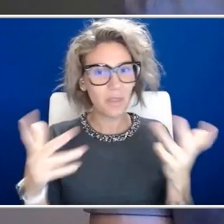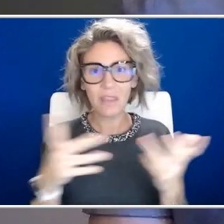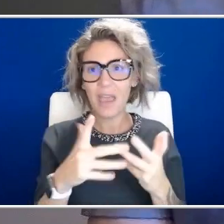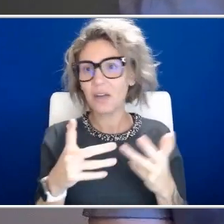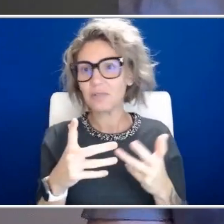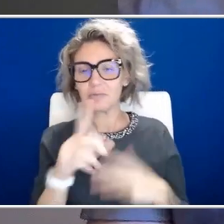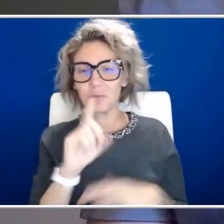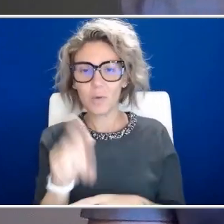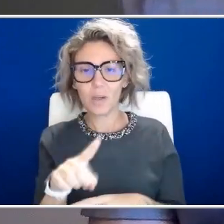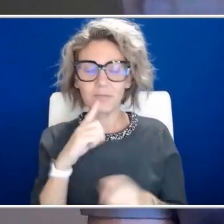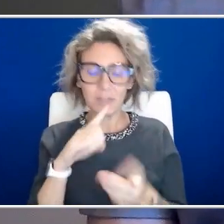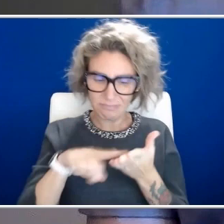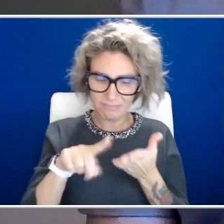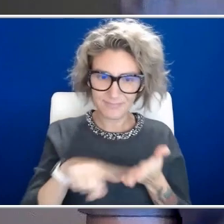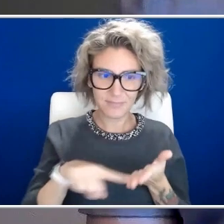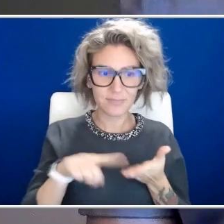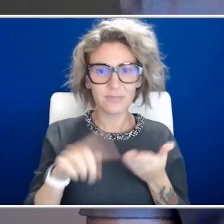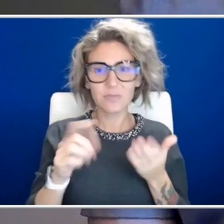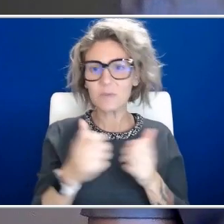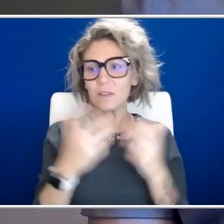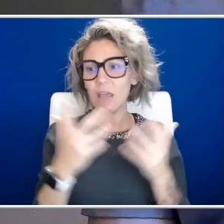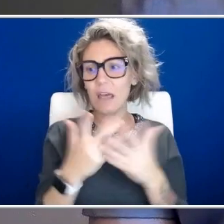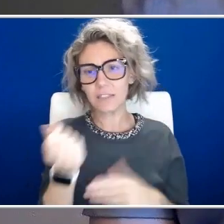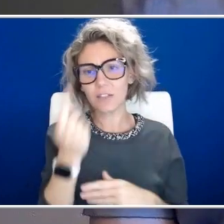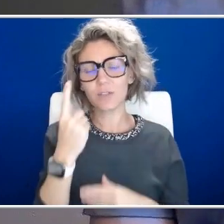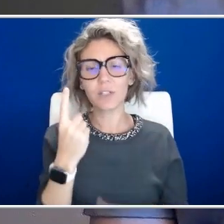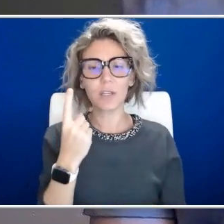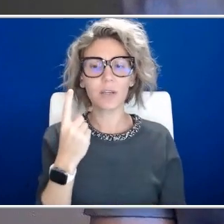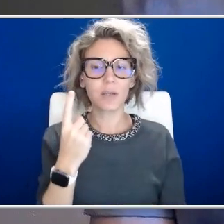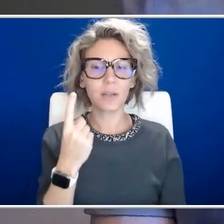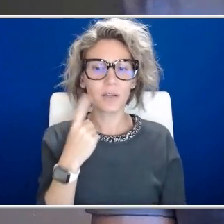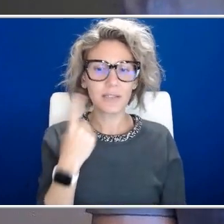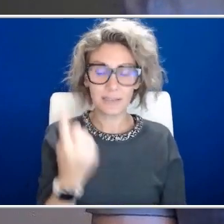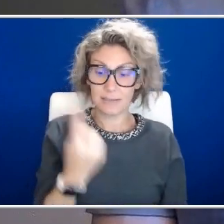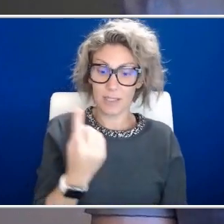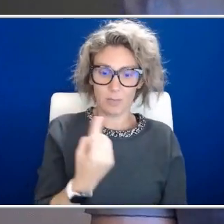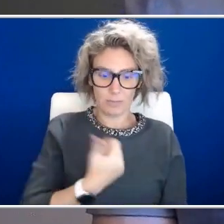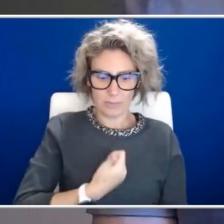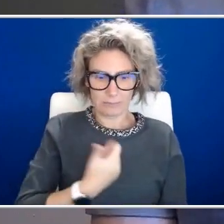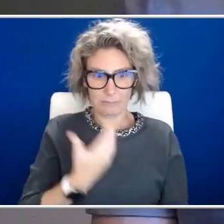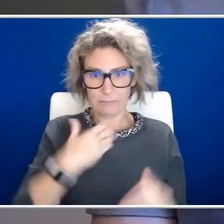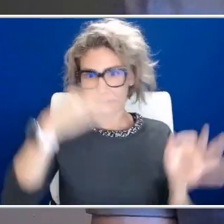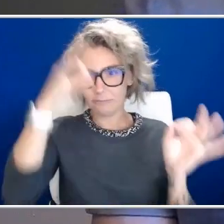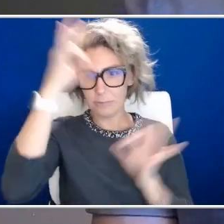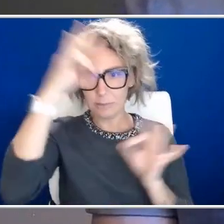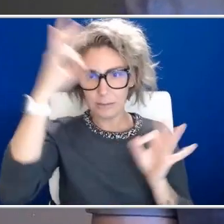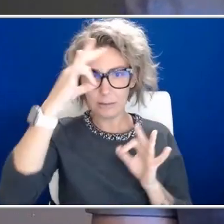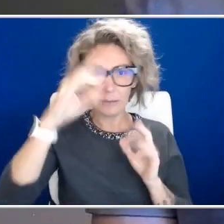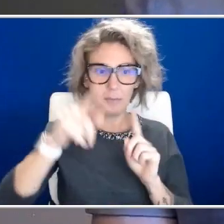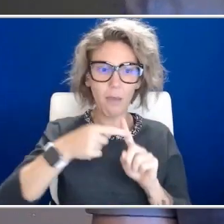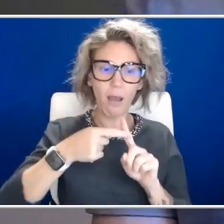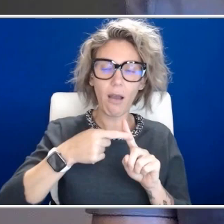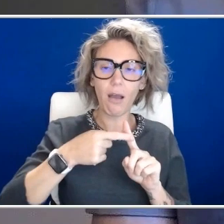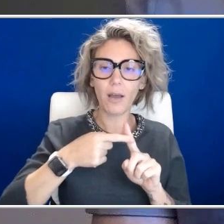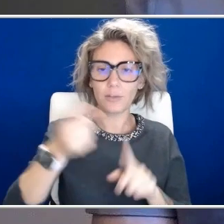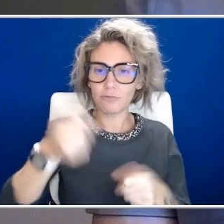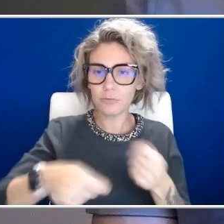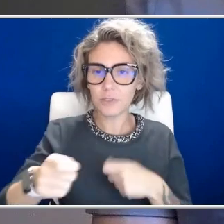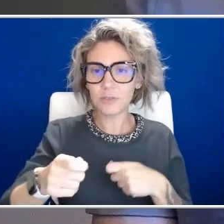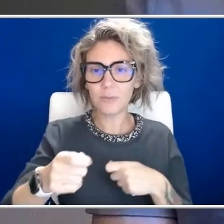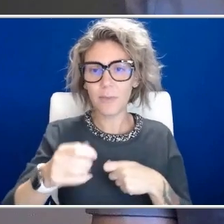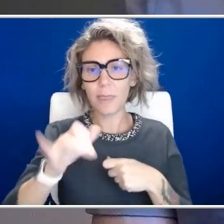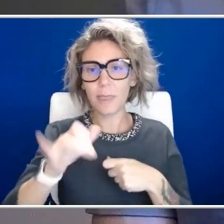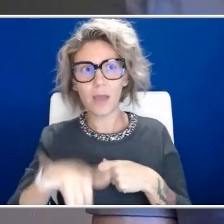as much research as I could to just understand it, because being someone who didn't know anything about kidney transplants, it was a little